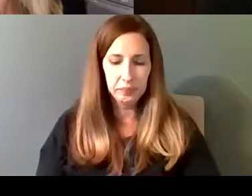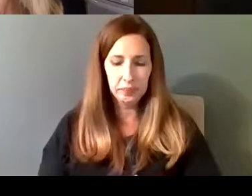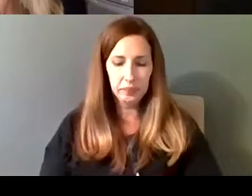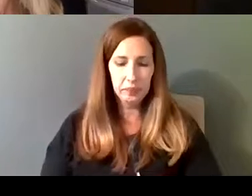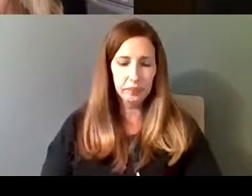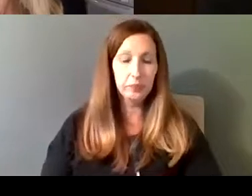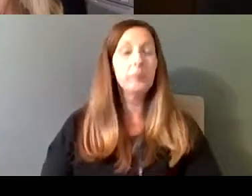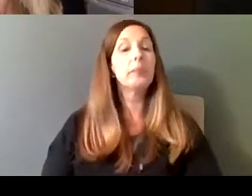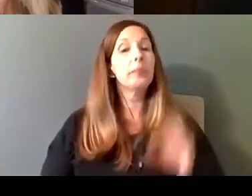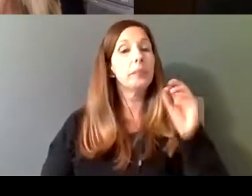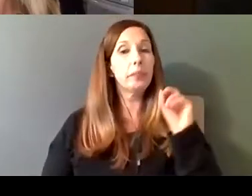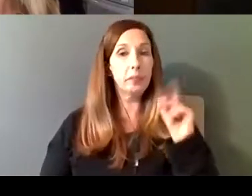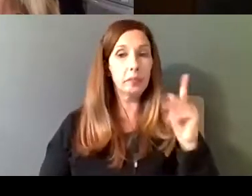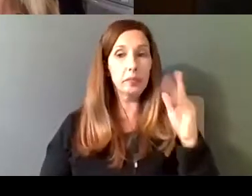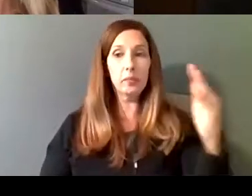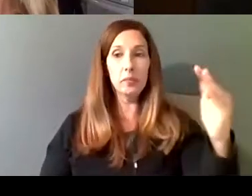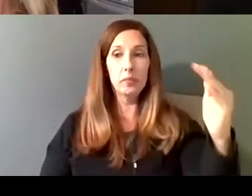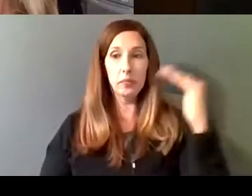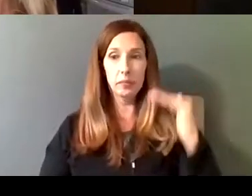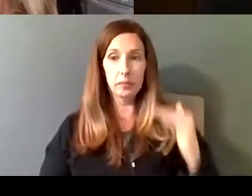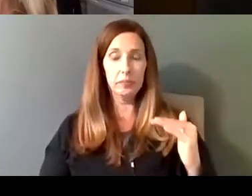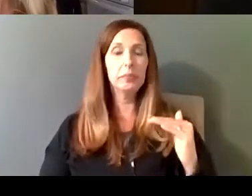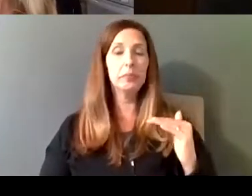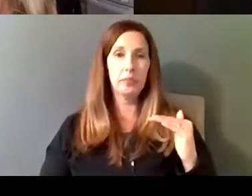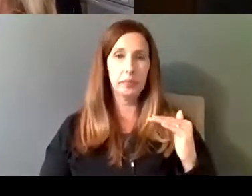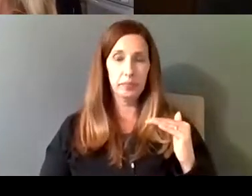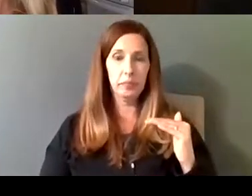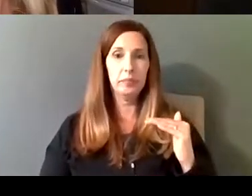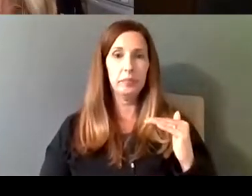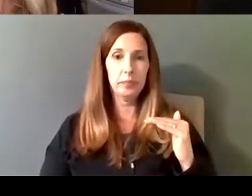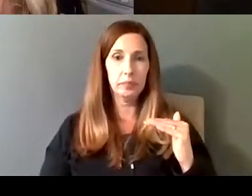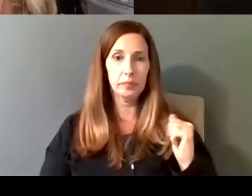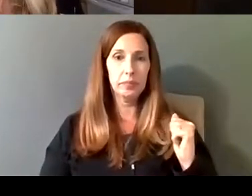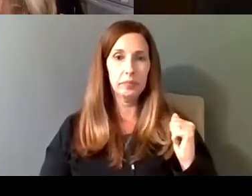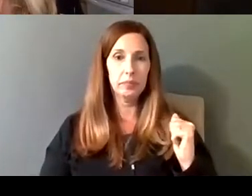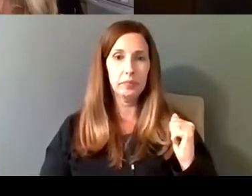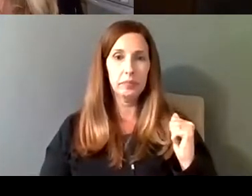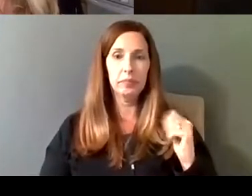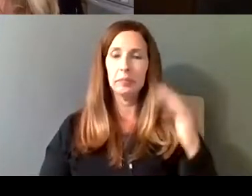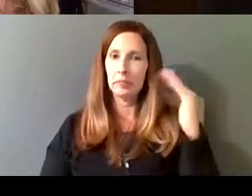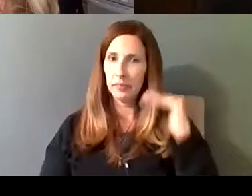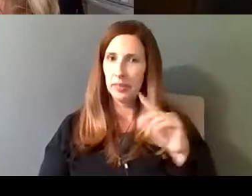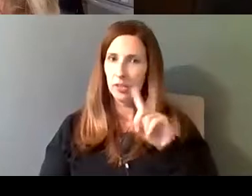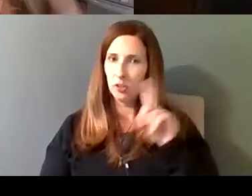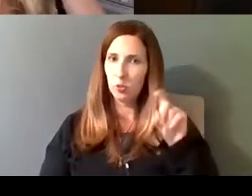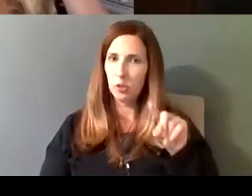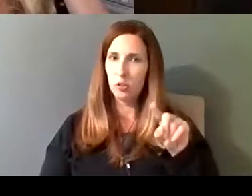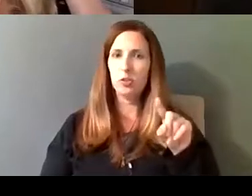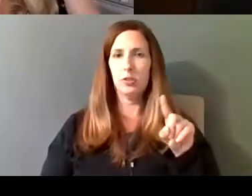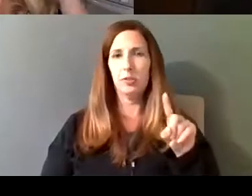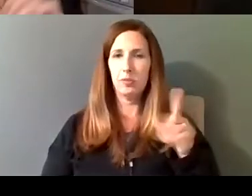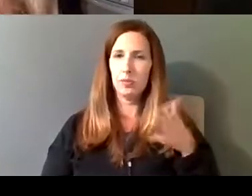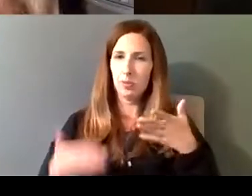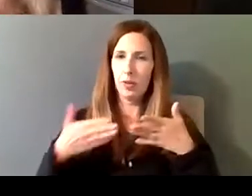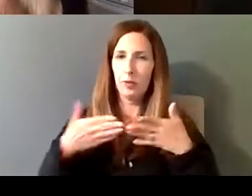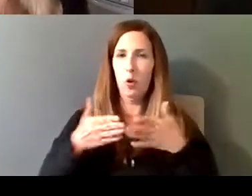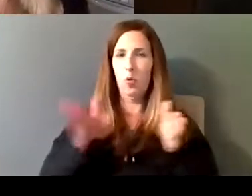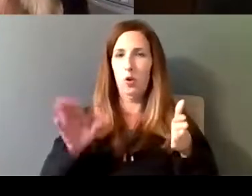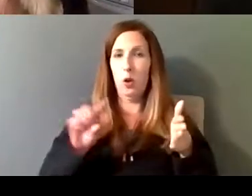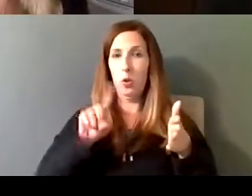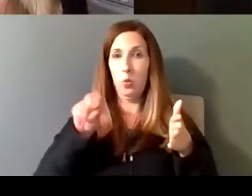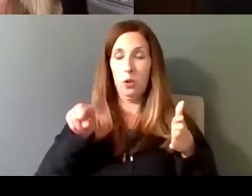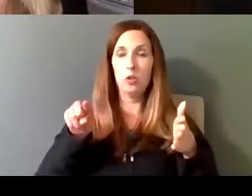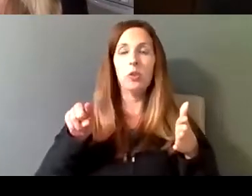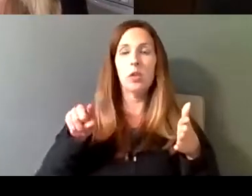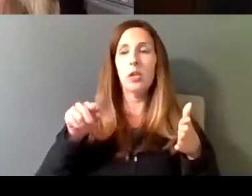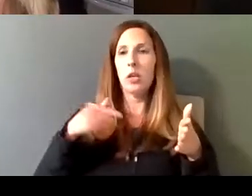All right, so moving on to the next question, kind of the overall question that I'd like to